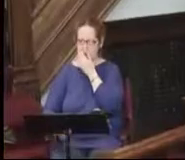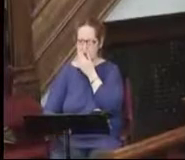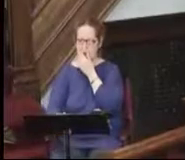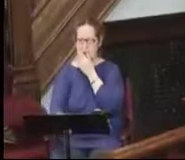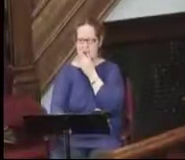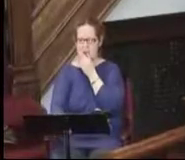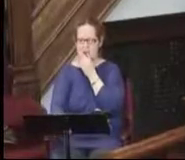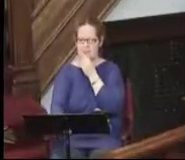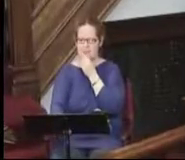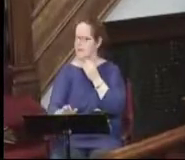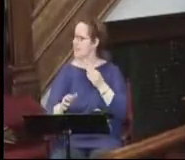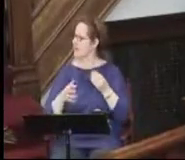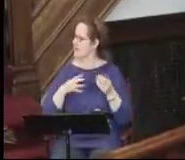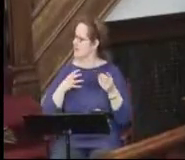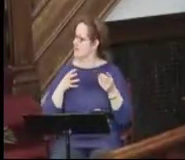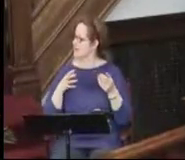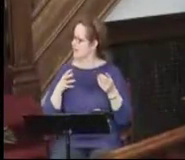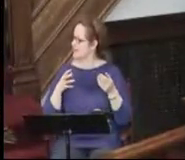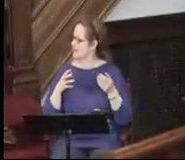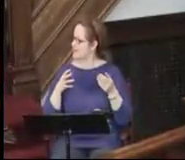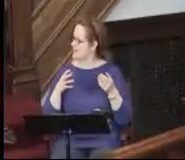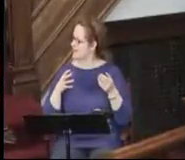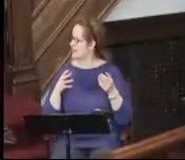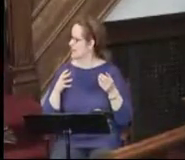I have a check, a real one. Here.